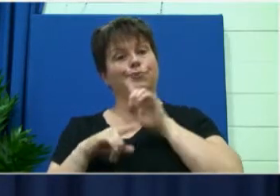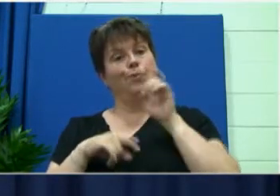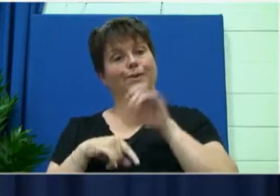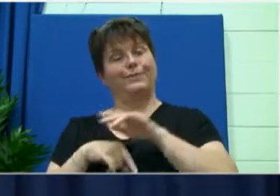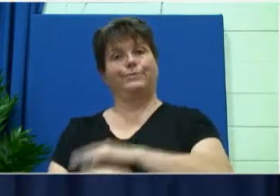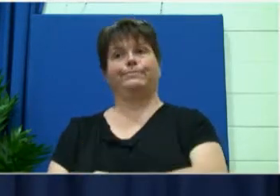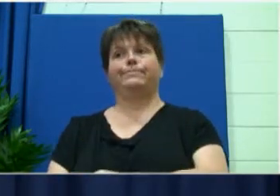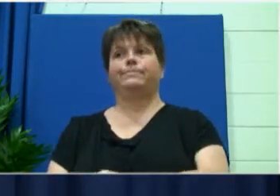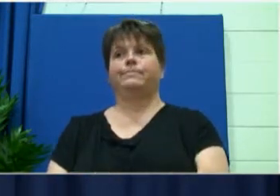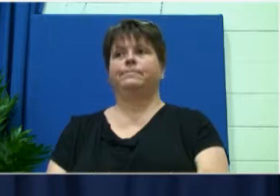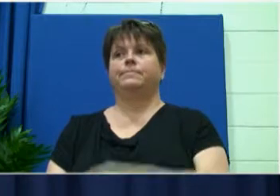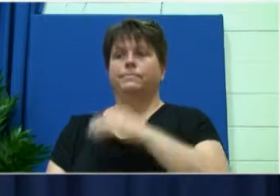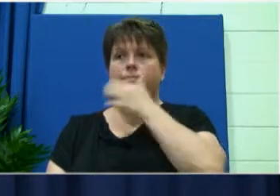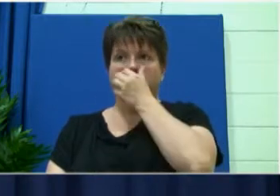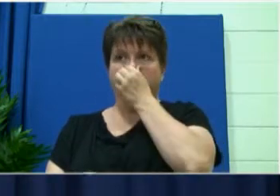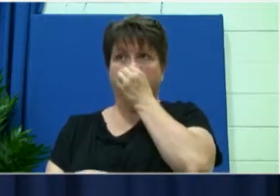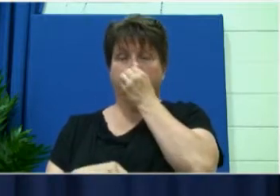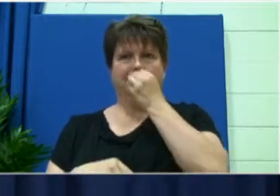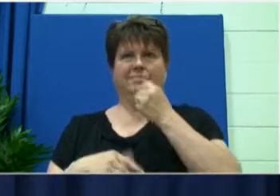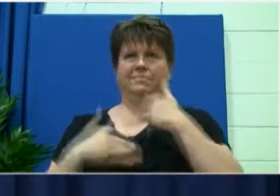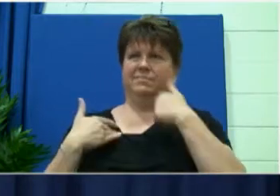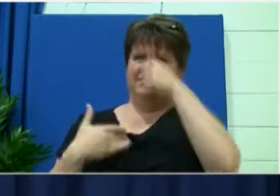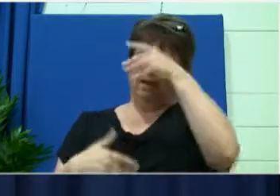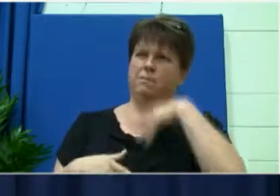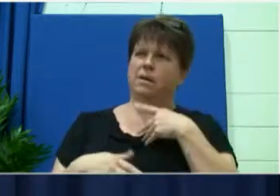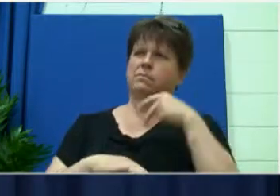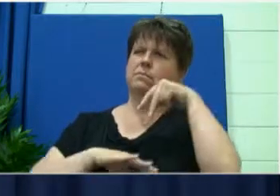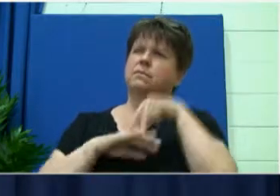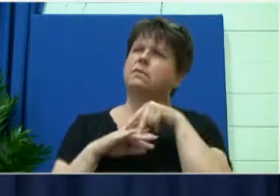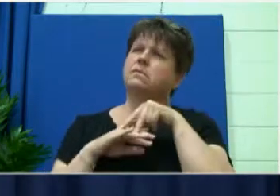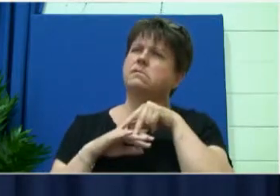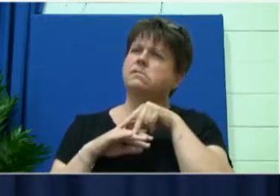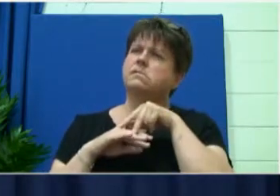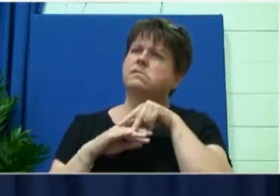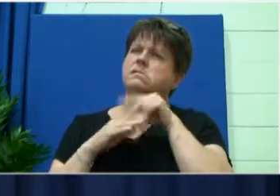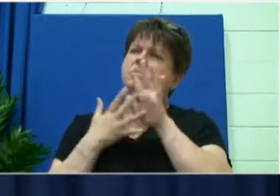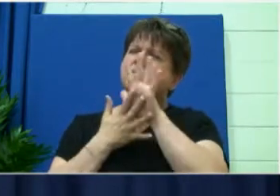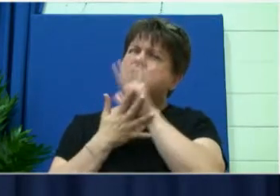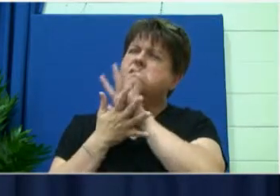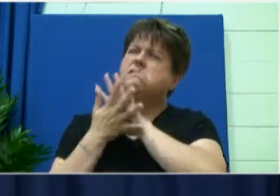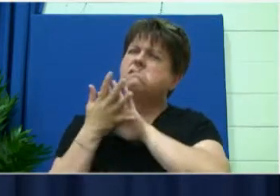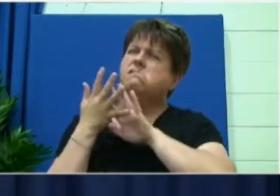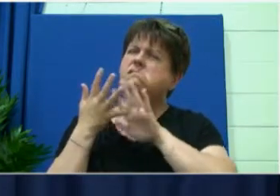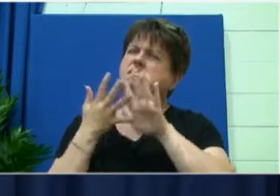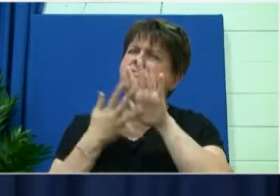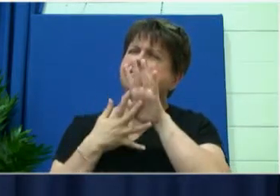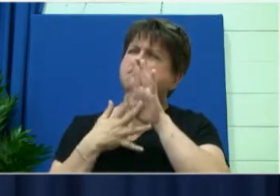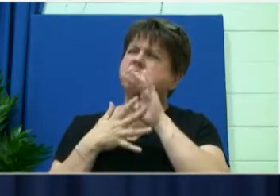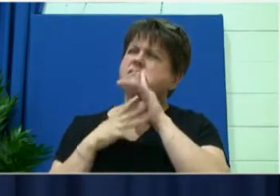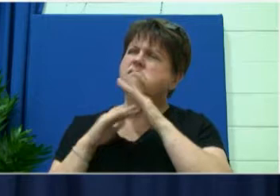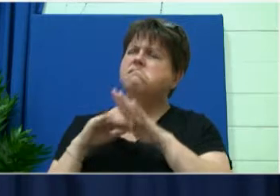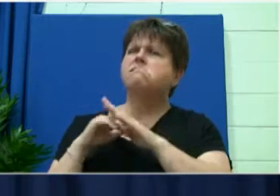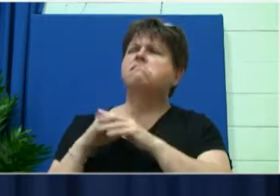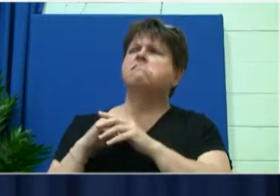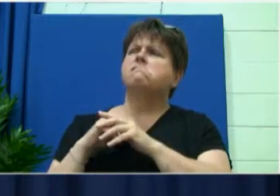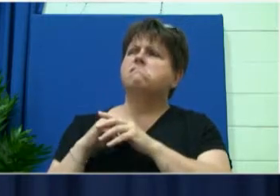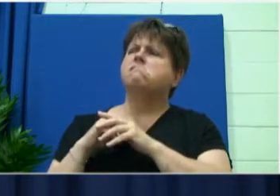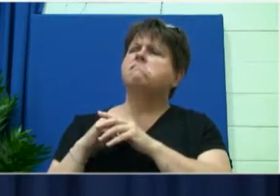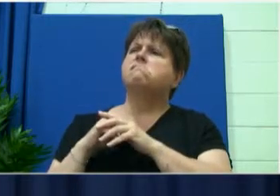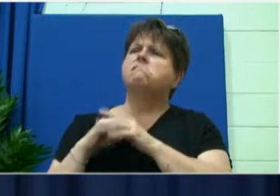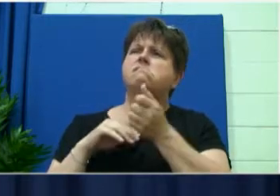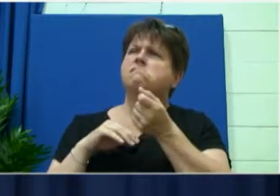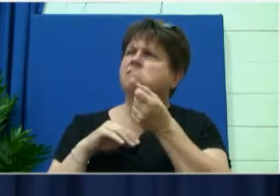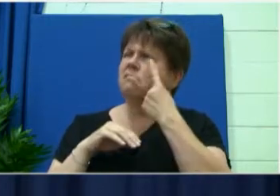question." The young man stood in confused silence. Finally, he said, "I